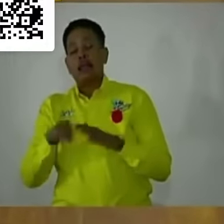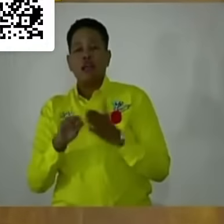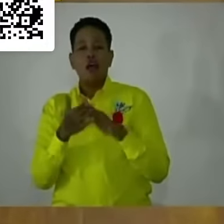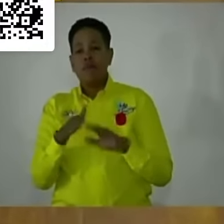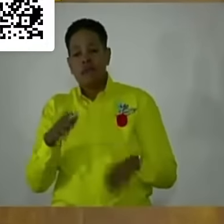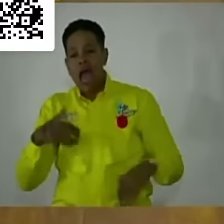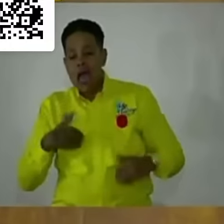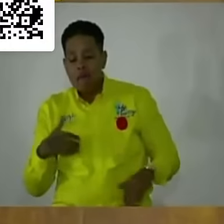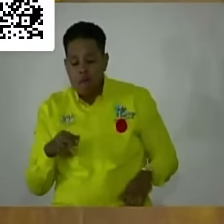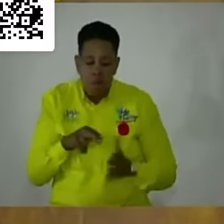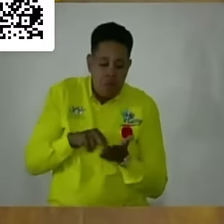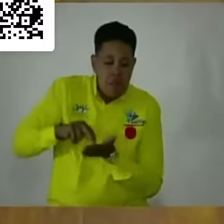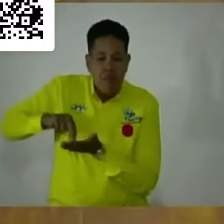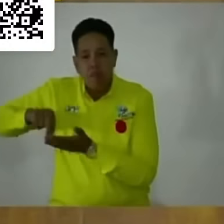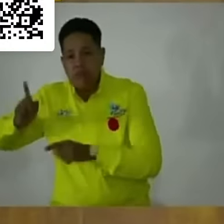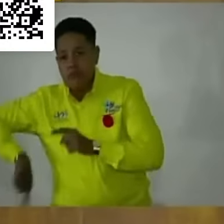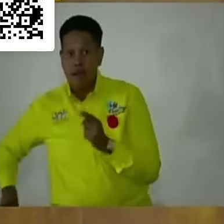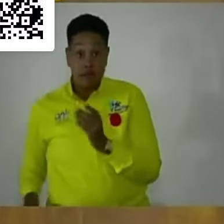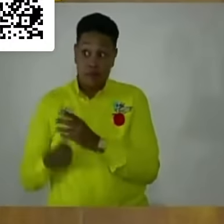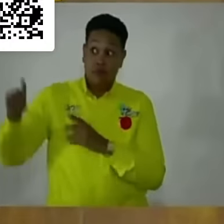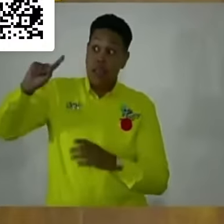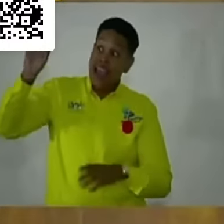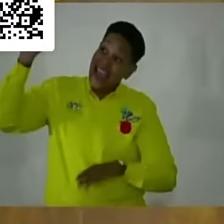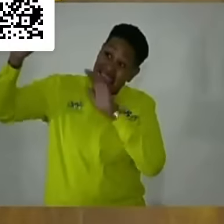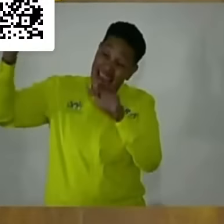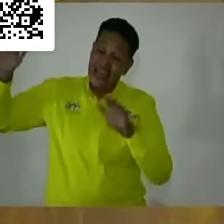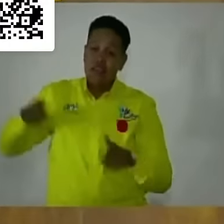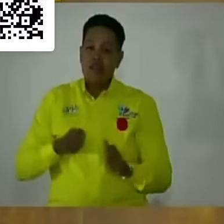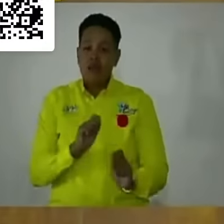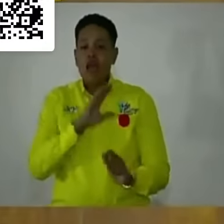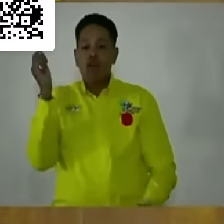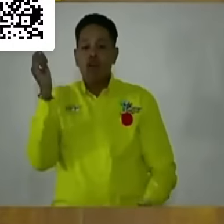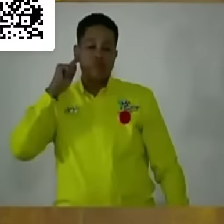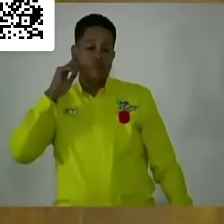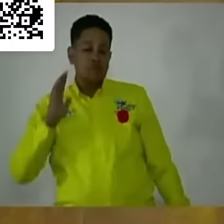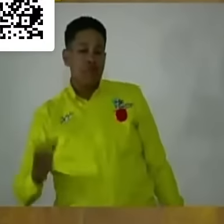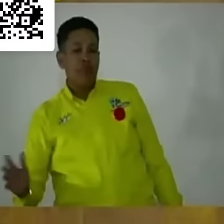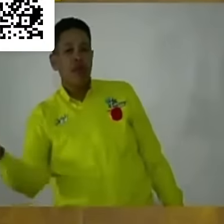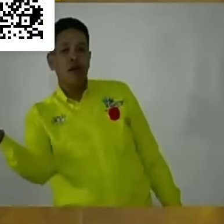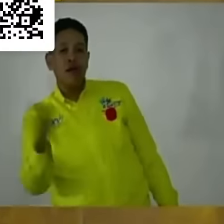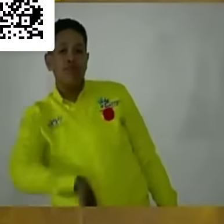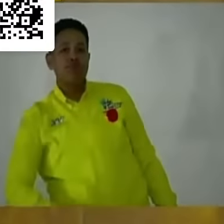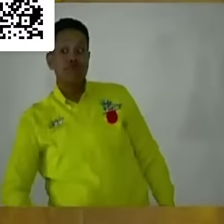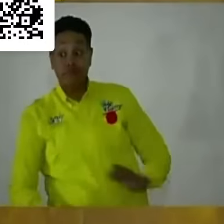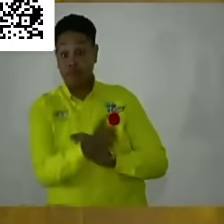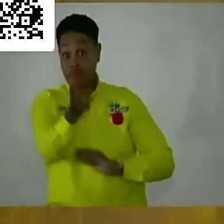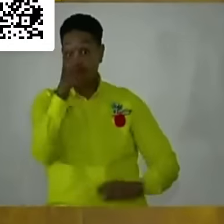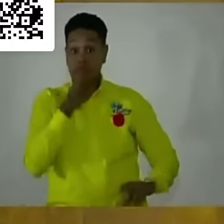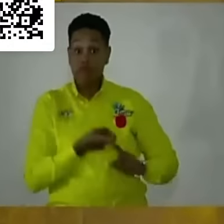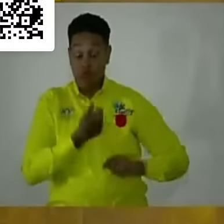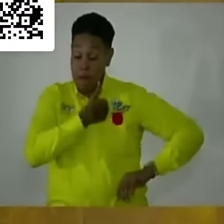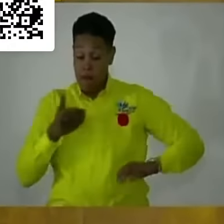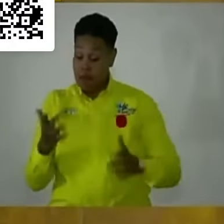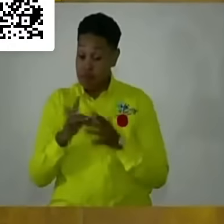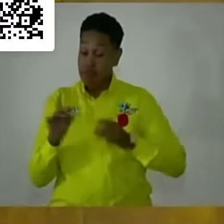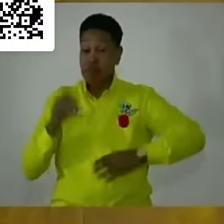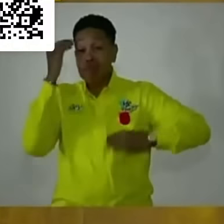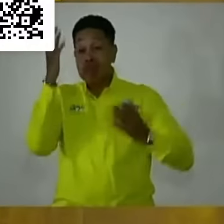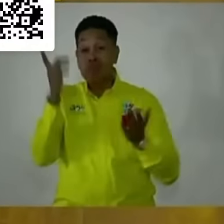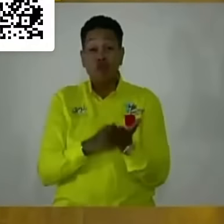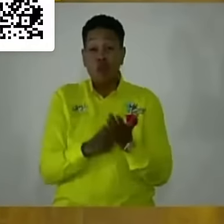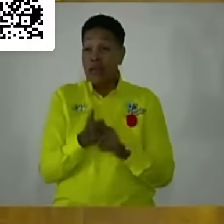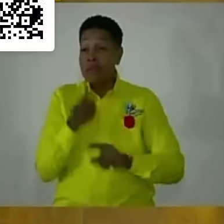communities. And their appeal to the mining companies oftentimes falls on deaf ears. And as you heard from my colleague member, sometimes not